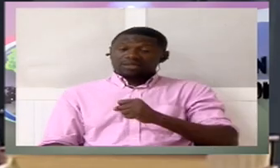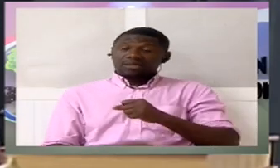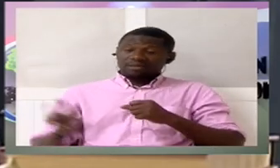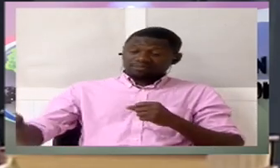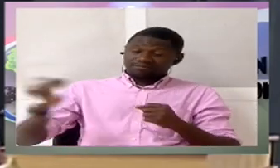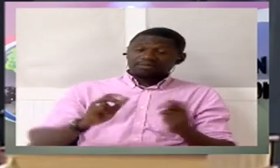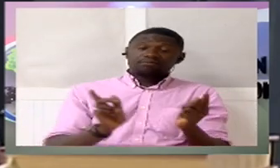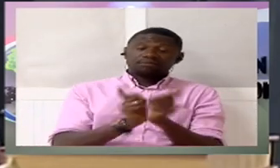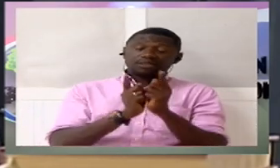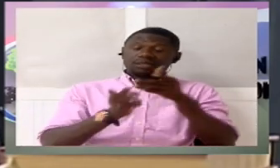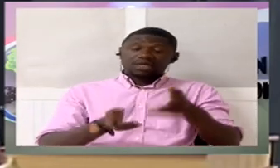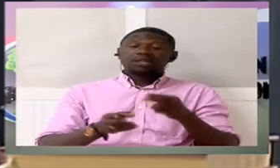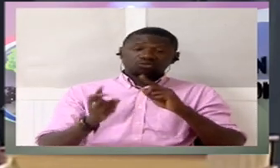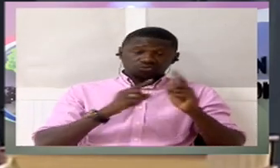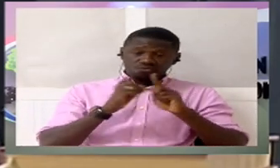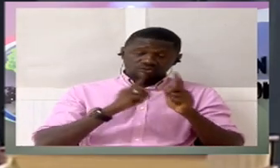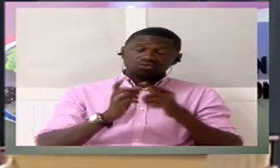myself and Ibrahim too used to tell me.